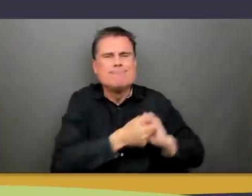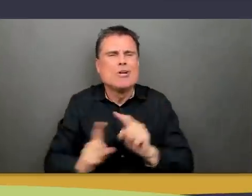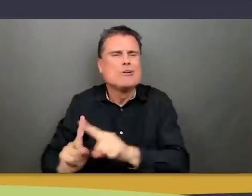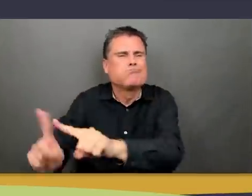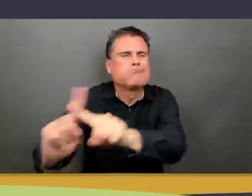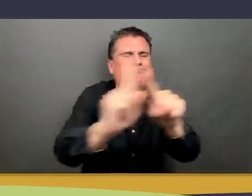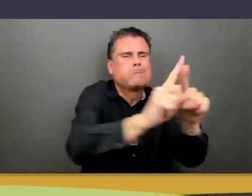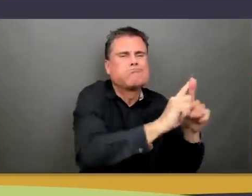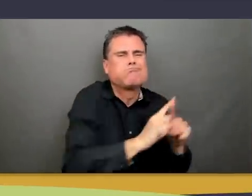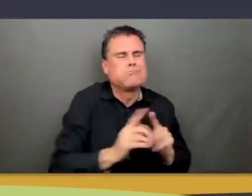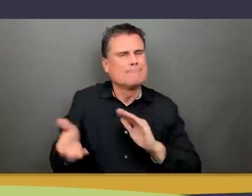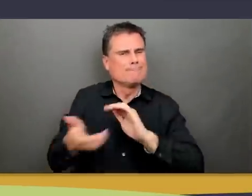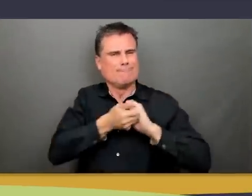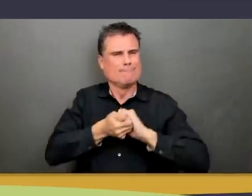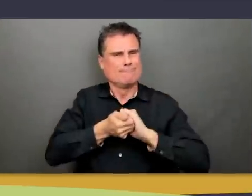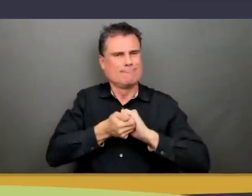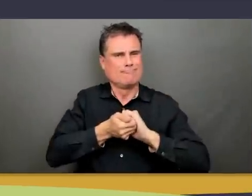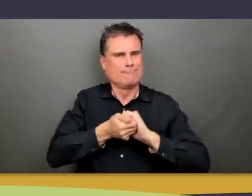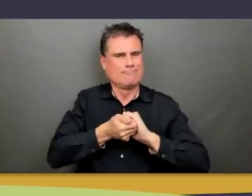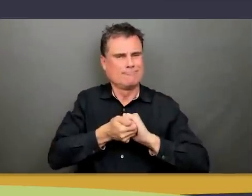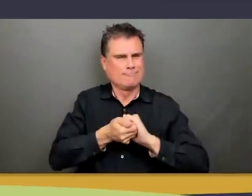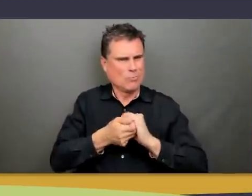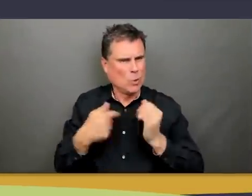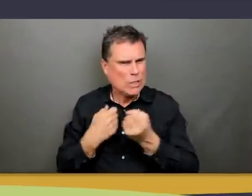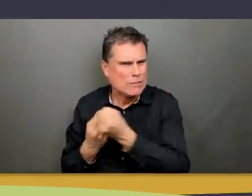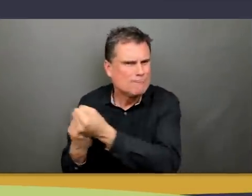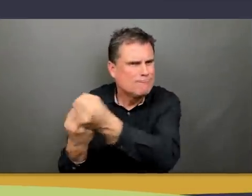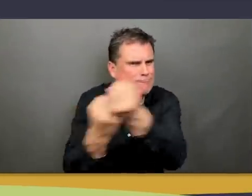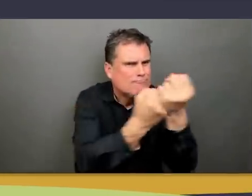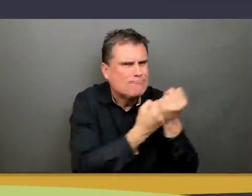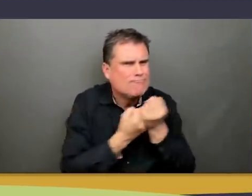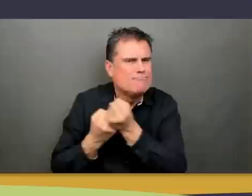tackle racism and discrimination in all its forms.